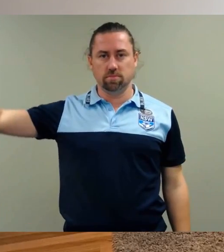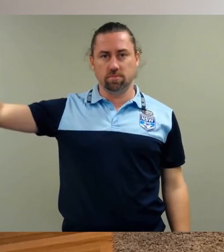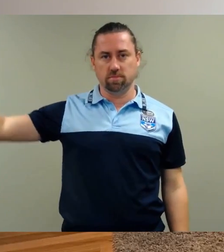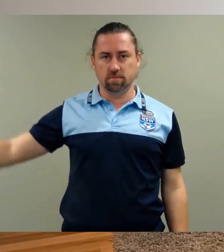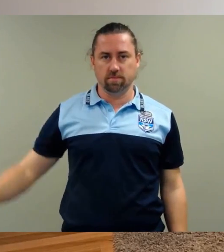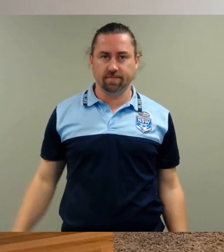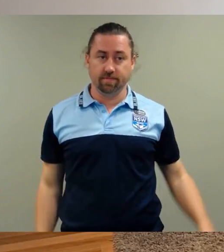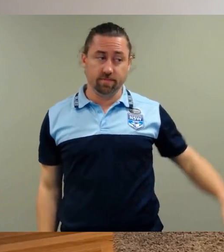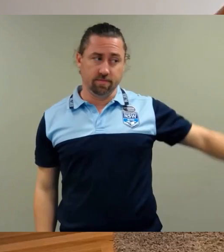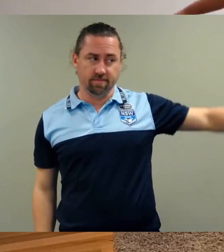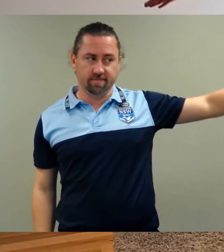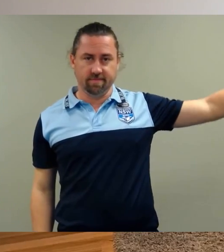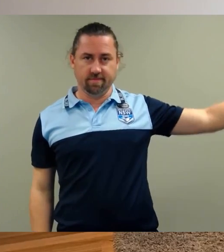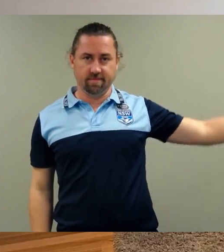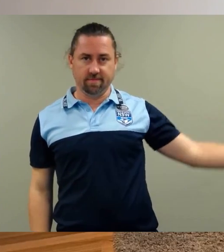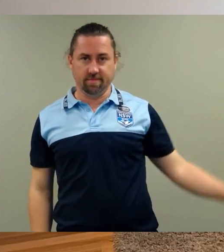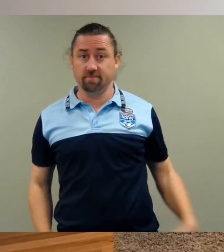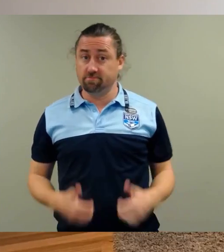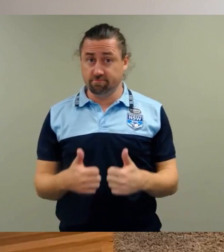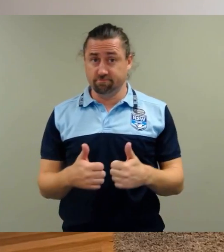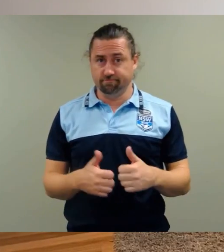back down again.